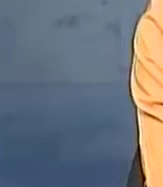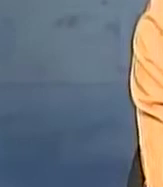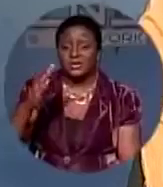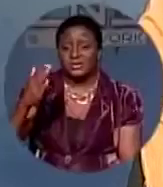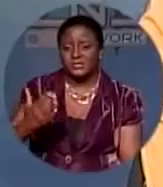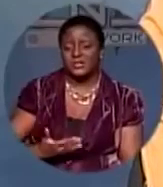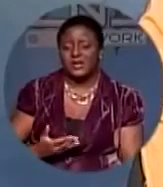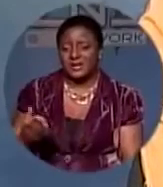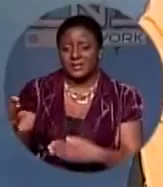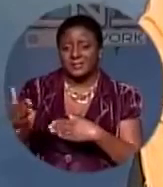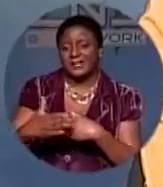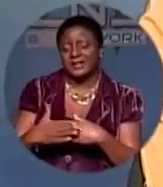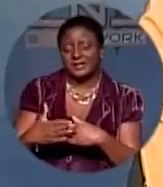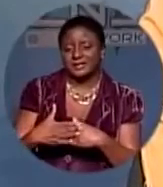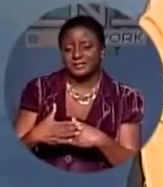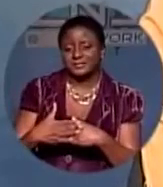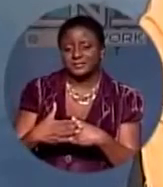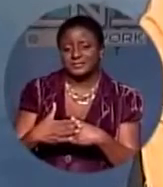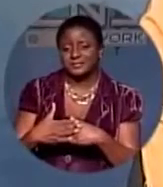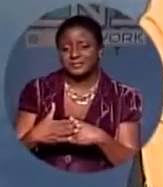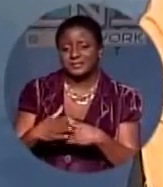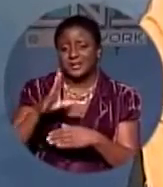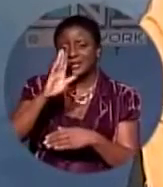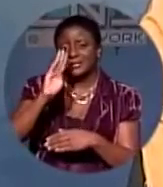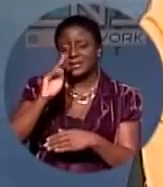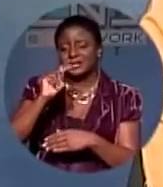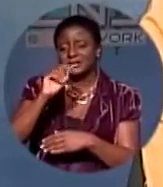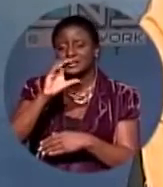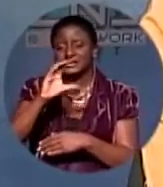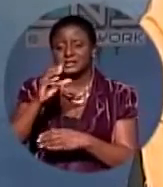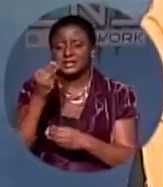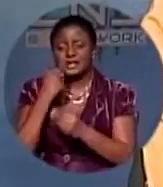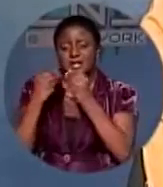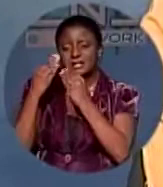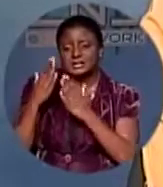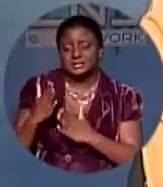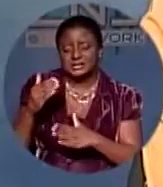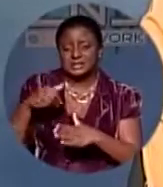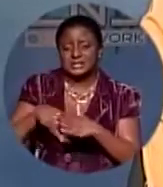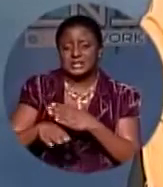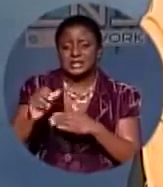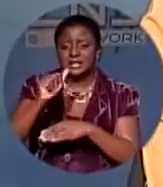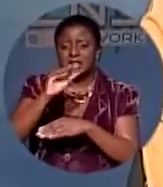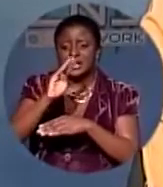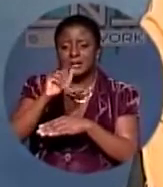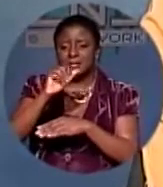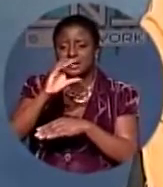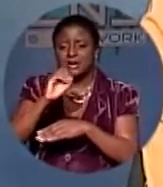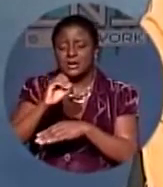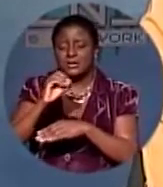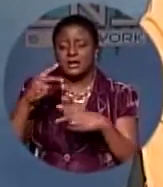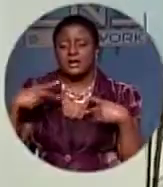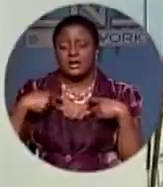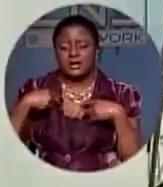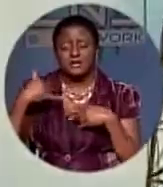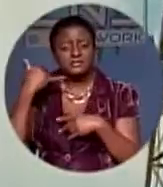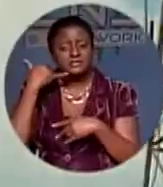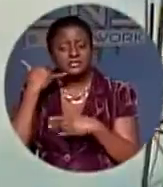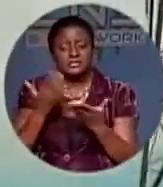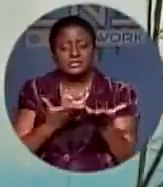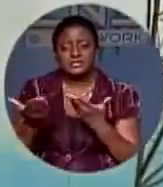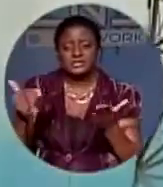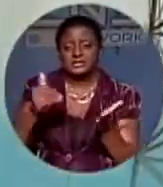Welcome back to the Bahamas Tonight Weekend Edition. BTC customers in Abaco back online tonight. This after fire and an electrical